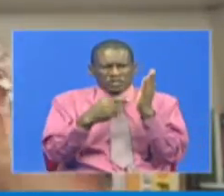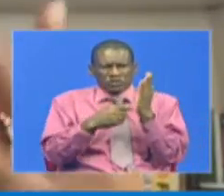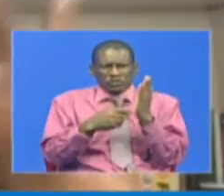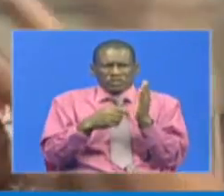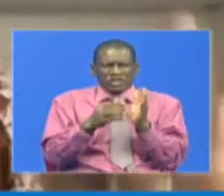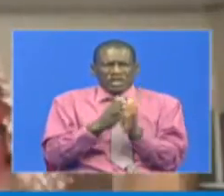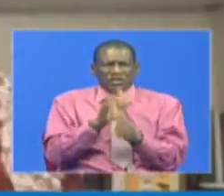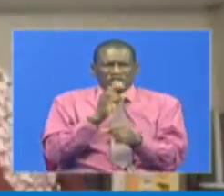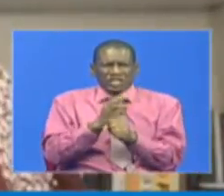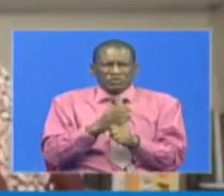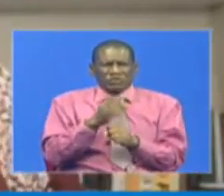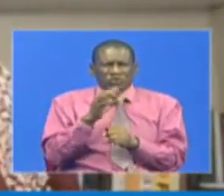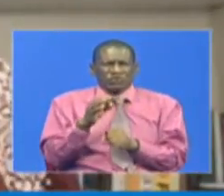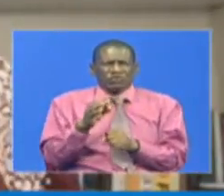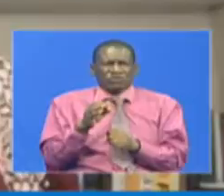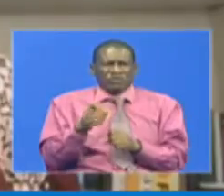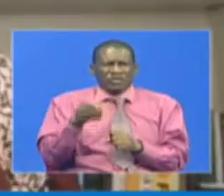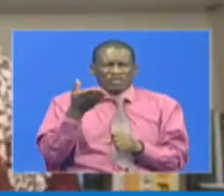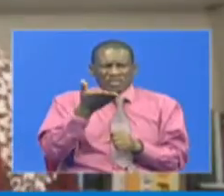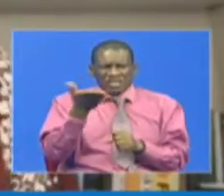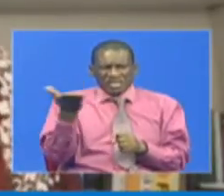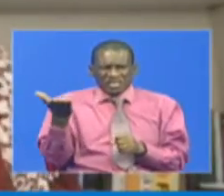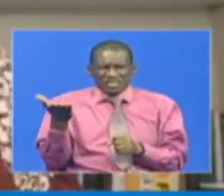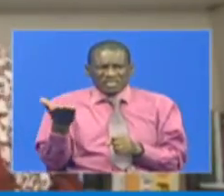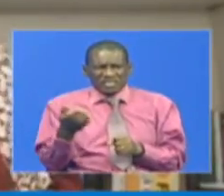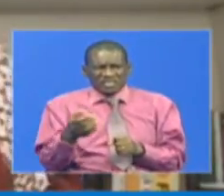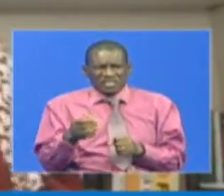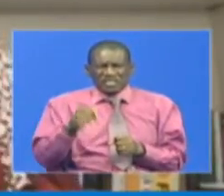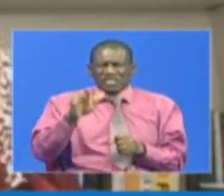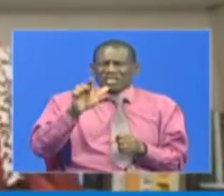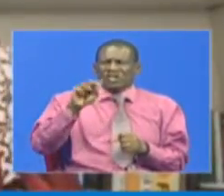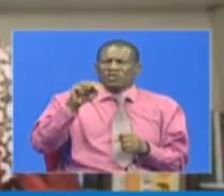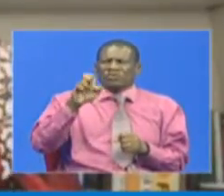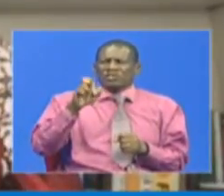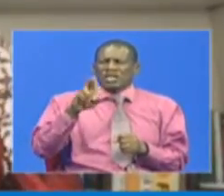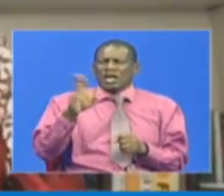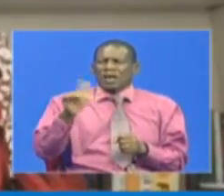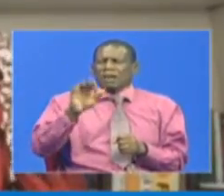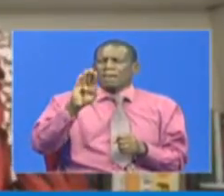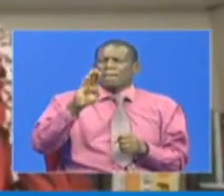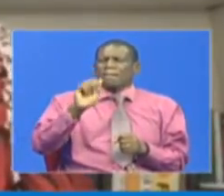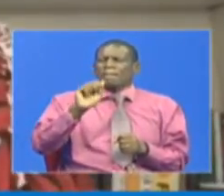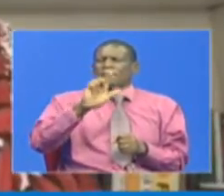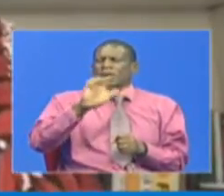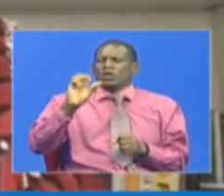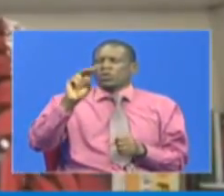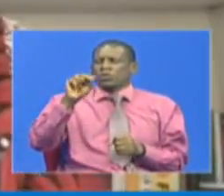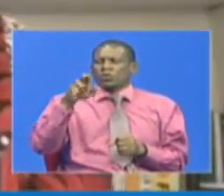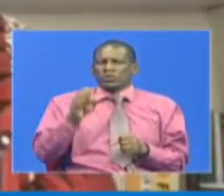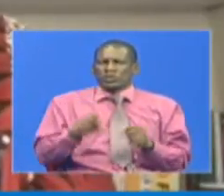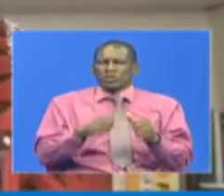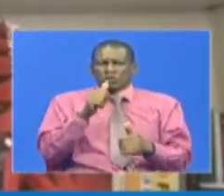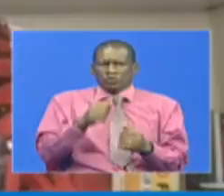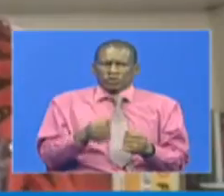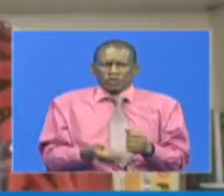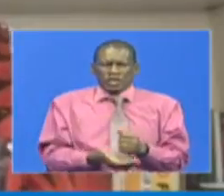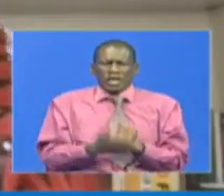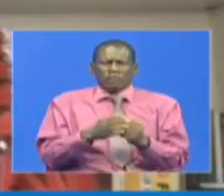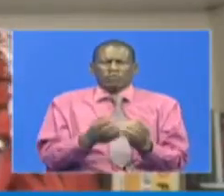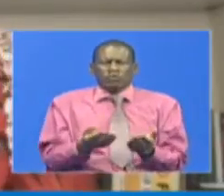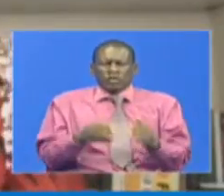of these lunar balloons that would be able to help us with expansion of internet